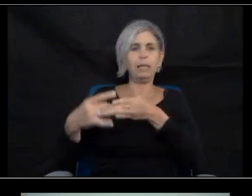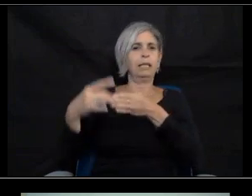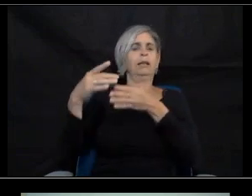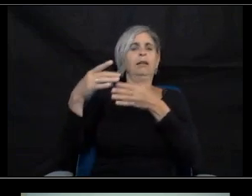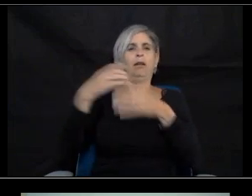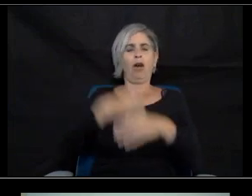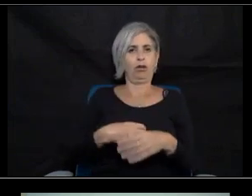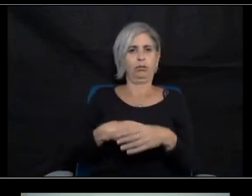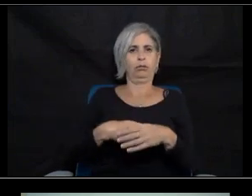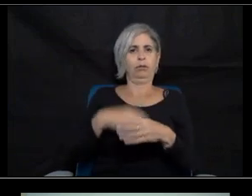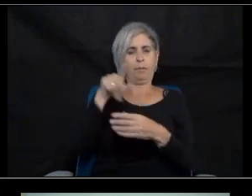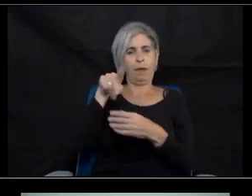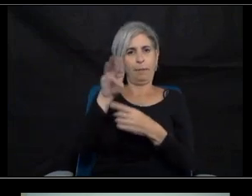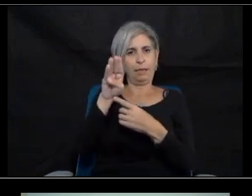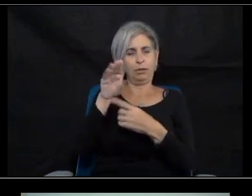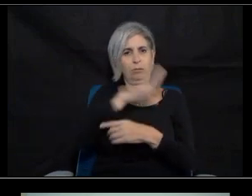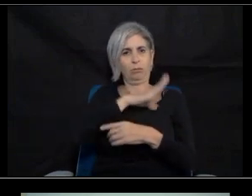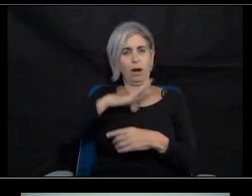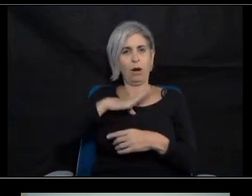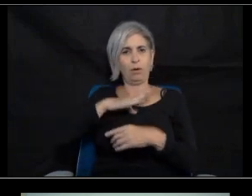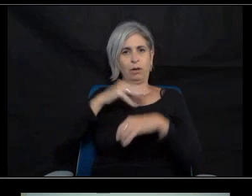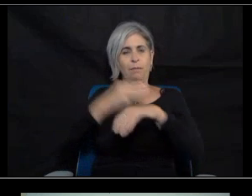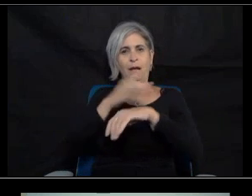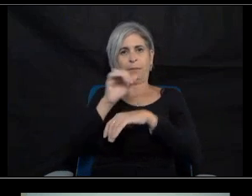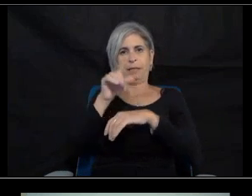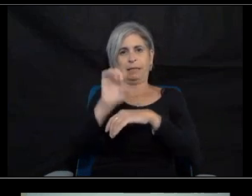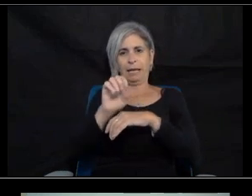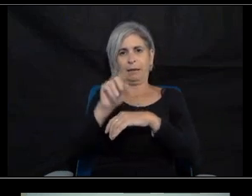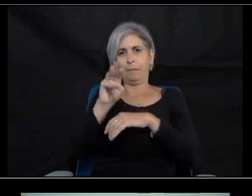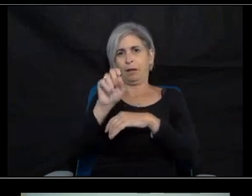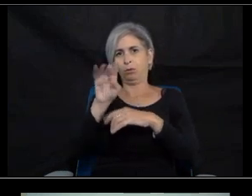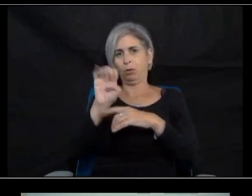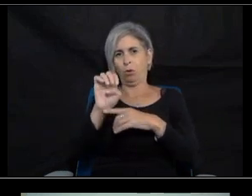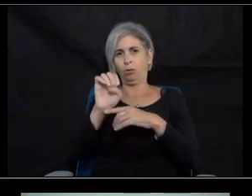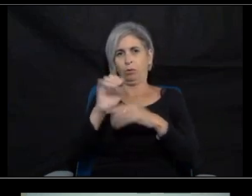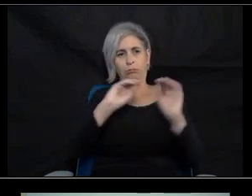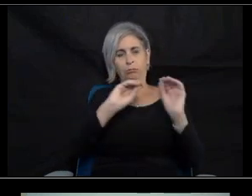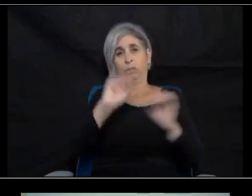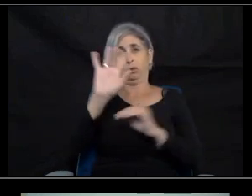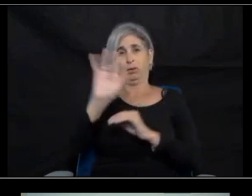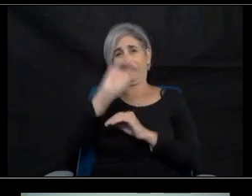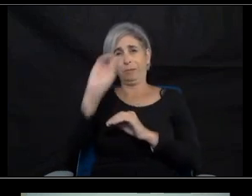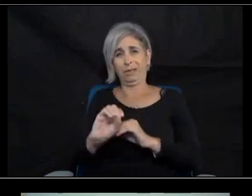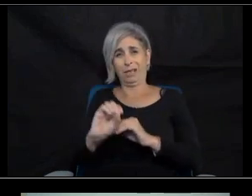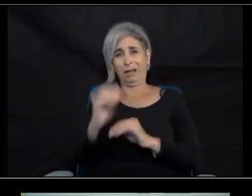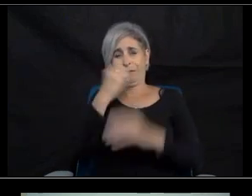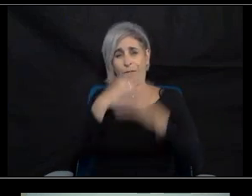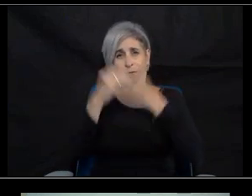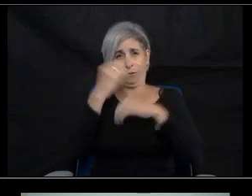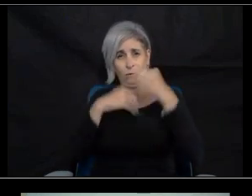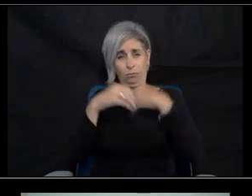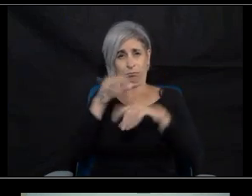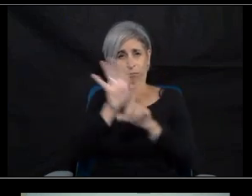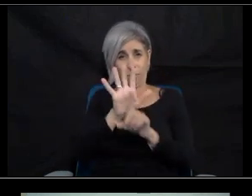organization serving Palm Beach, Broward, Miami-Dade, and Monroe counties, serving 25% of the state's food insecure